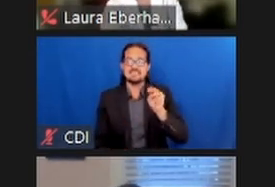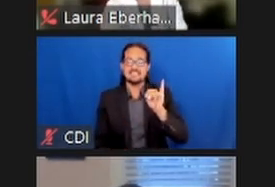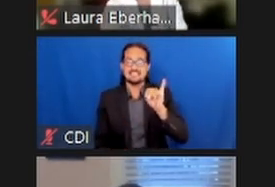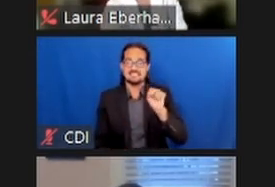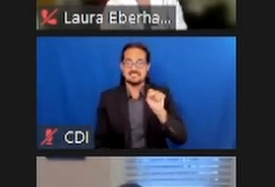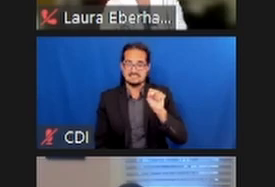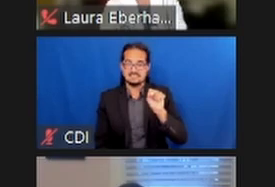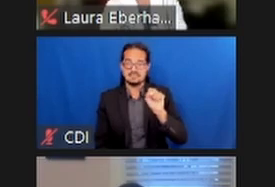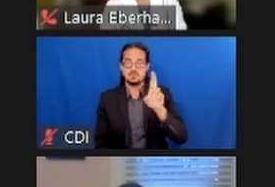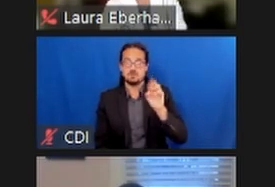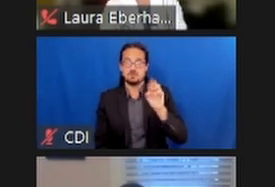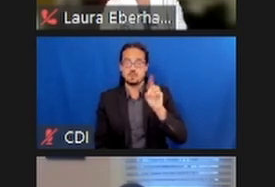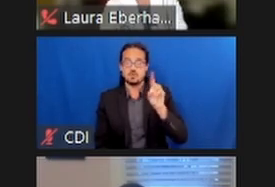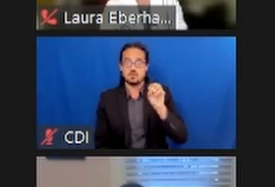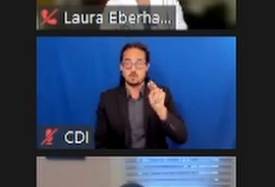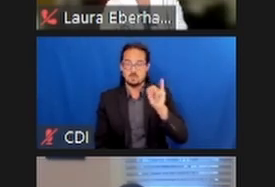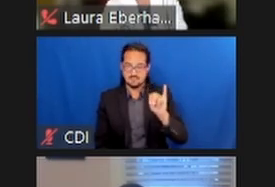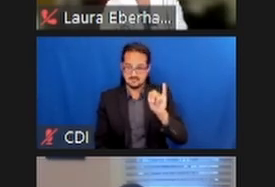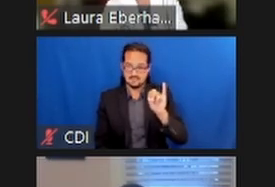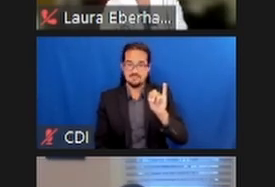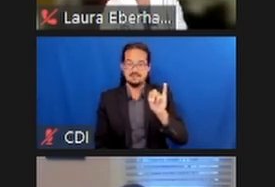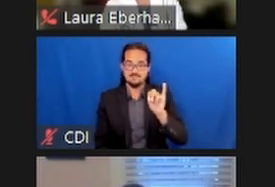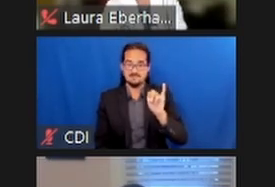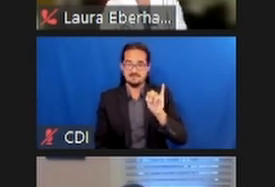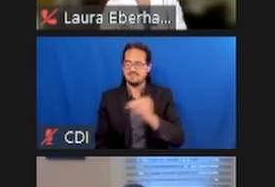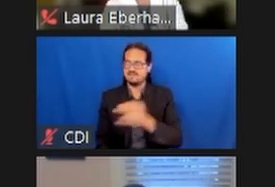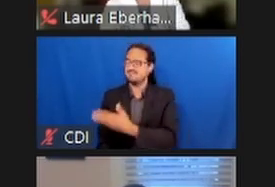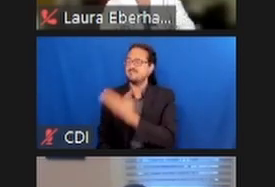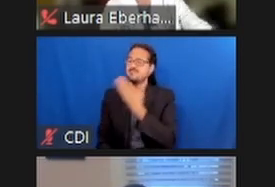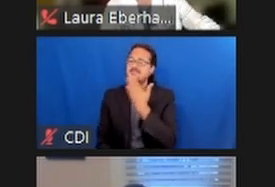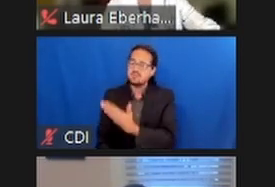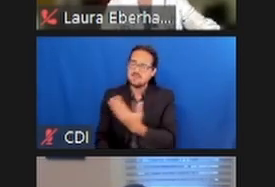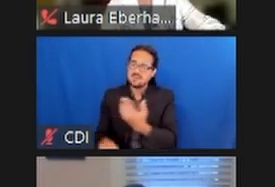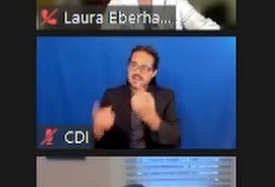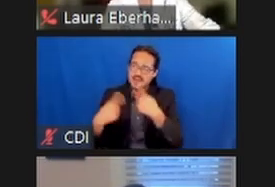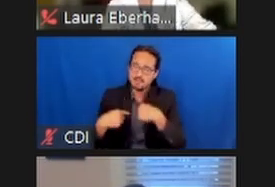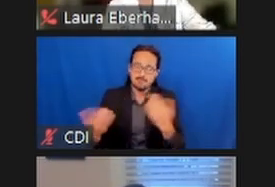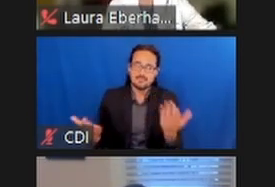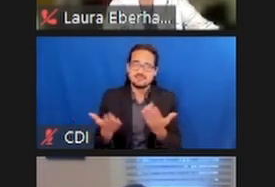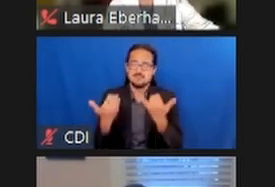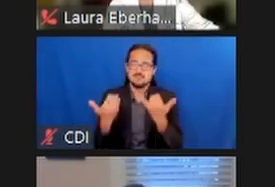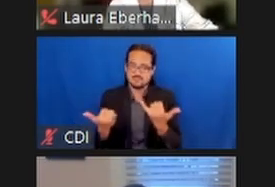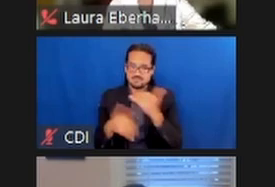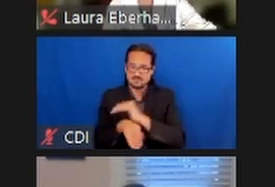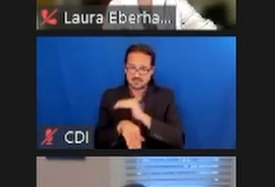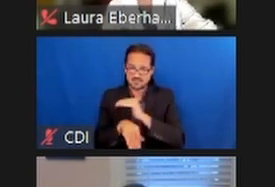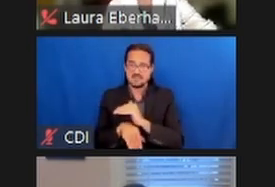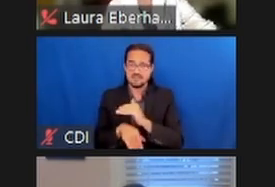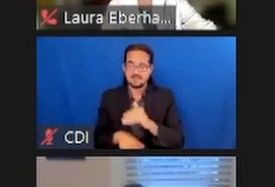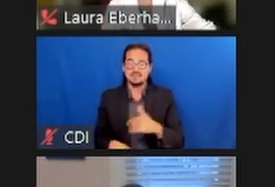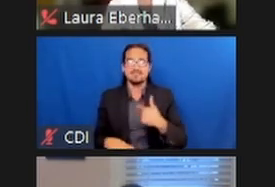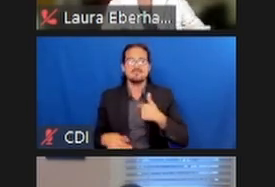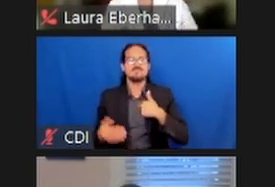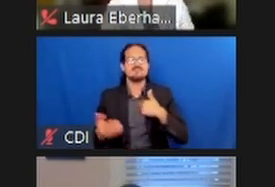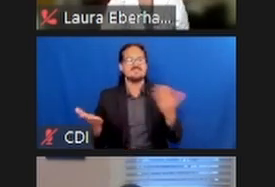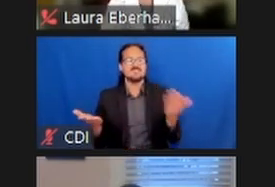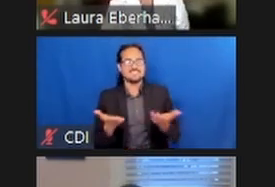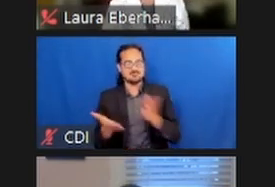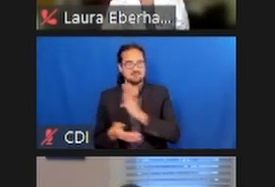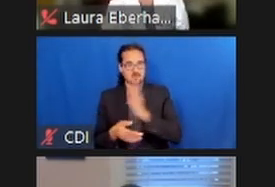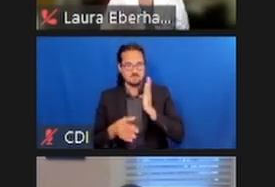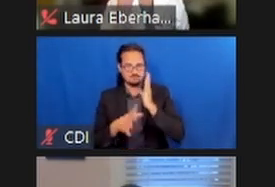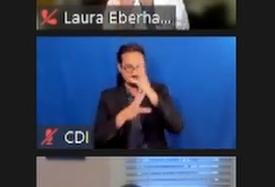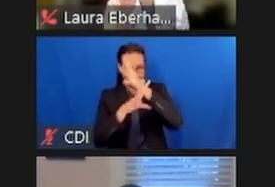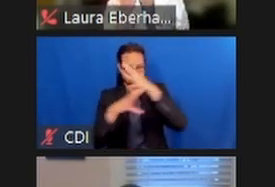hall tonight. I'm Dennis Rodoni, President of the Marin County Board of Supervisors. In March of 2020, we saw our